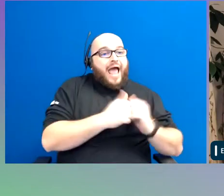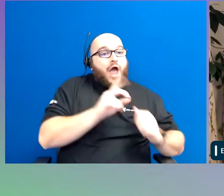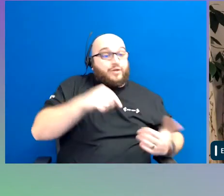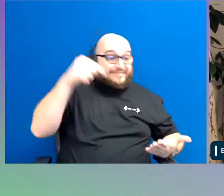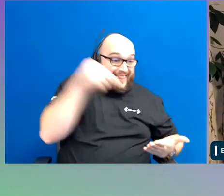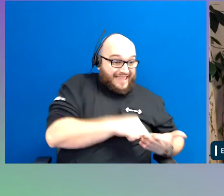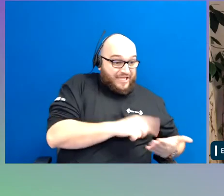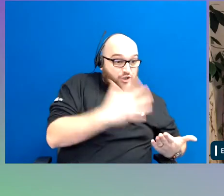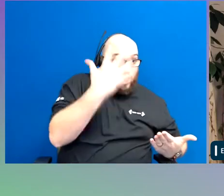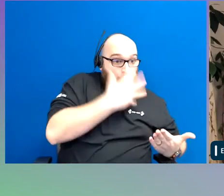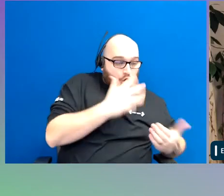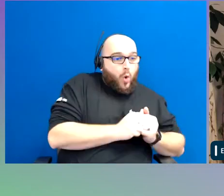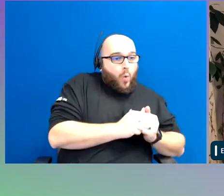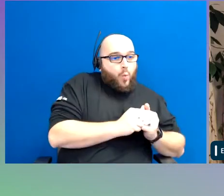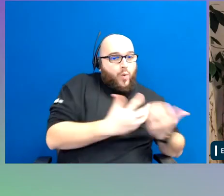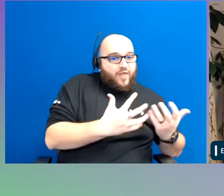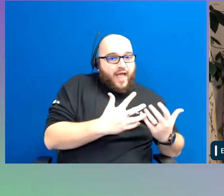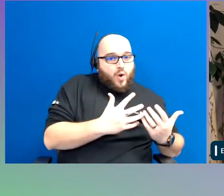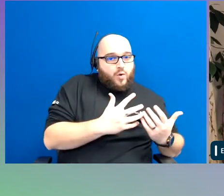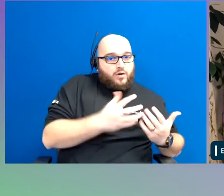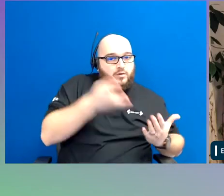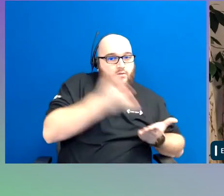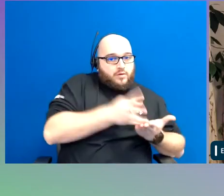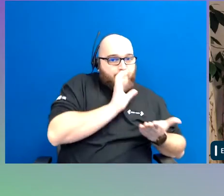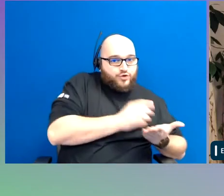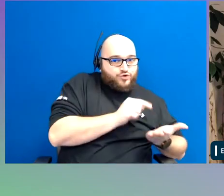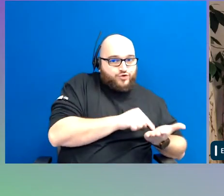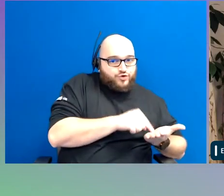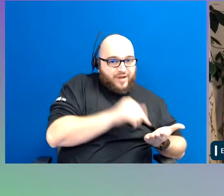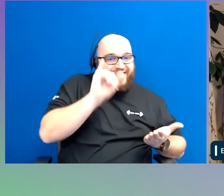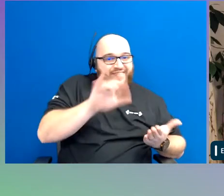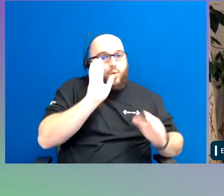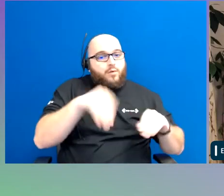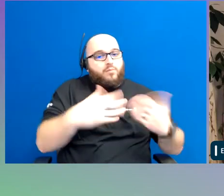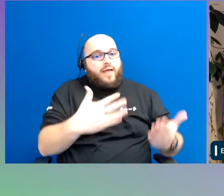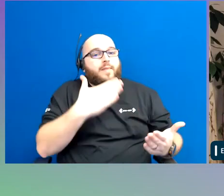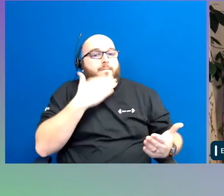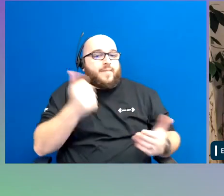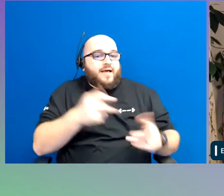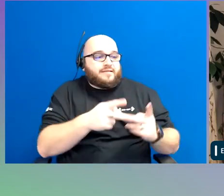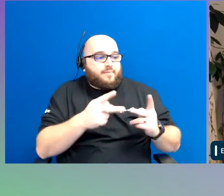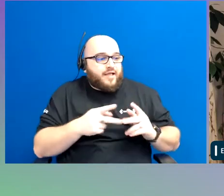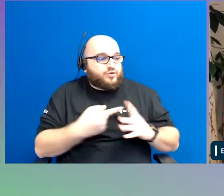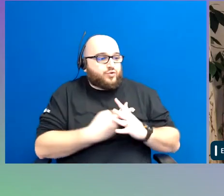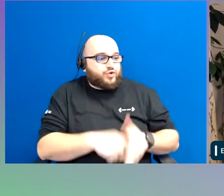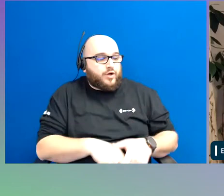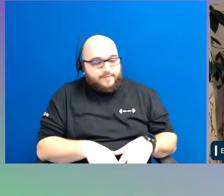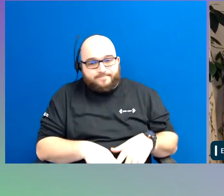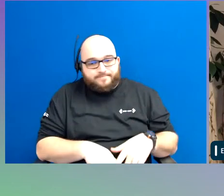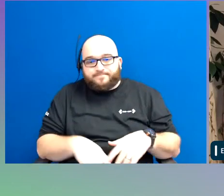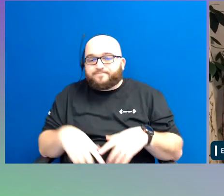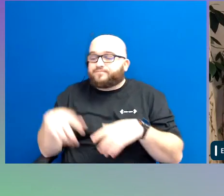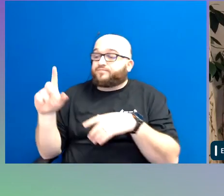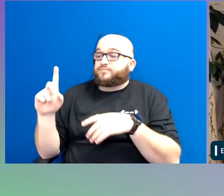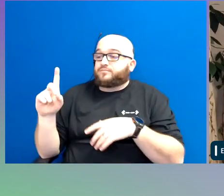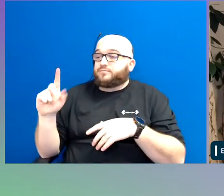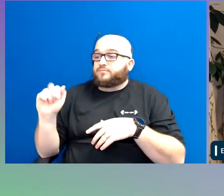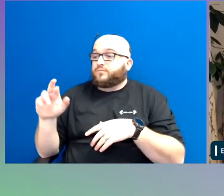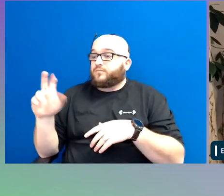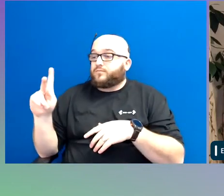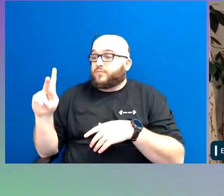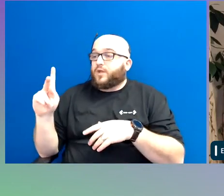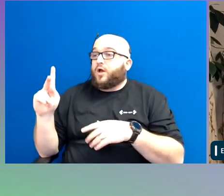images? That will give you a really, really good start. Got it. Speaking of dark mode, that was one of the most